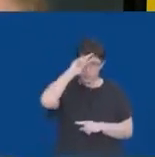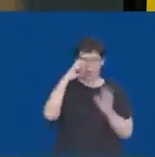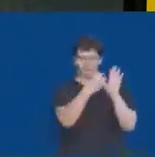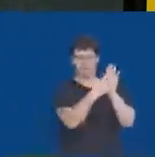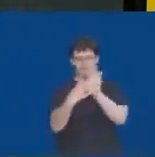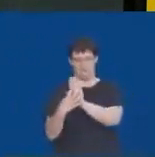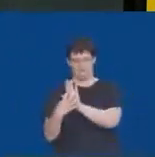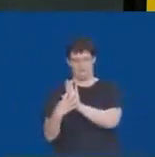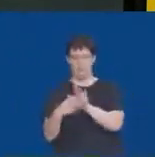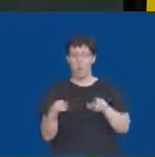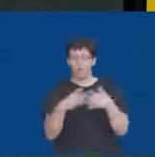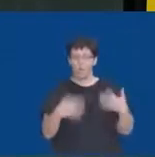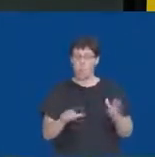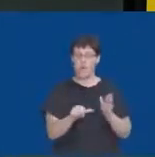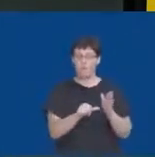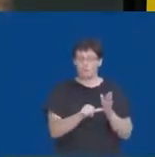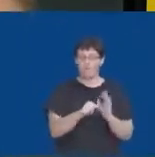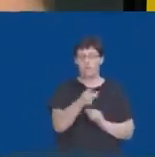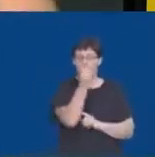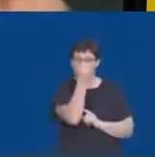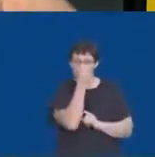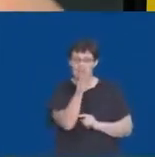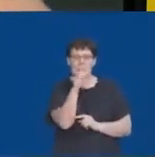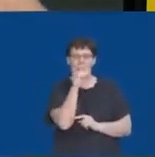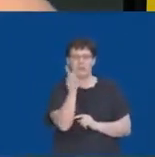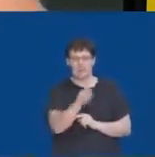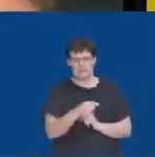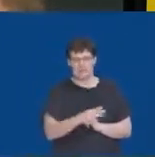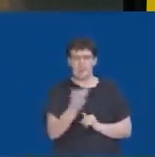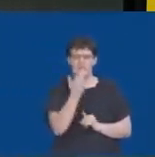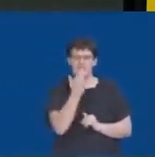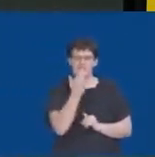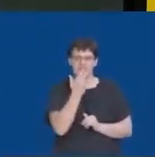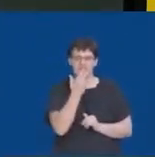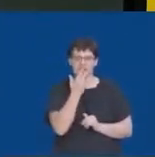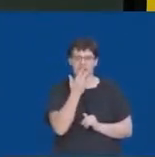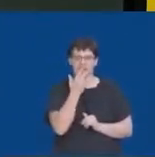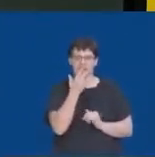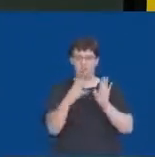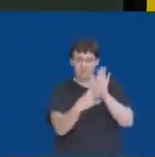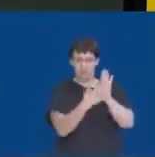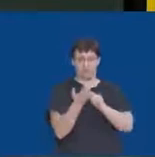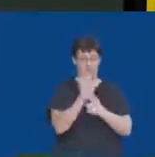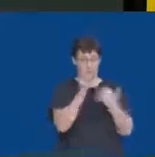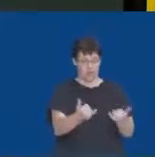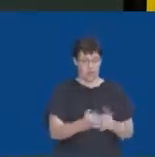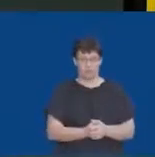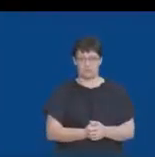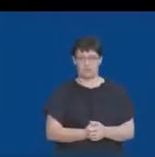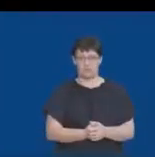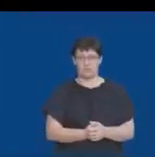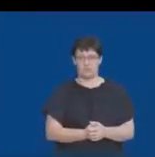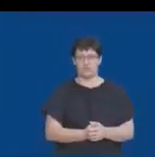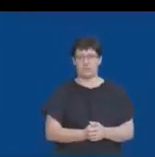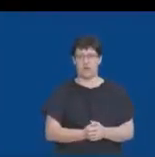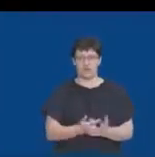graphs. It's really important that you understand what they mean. One of my favorite graphs, I'm going to quickly show you this now. One of my favorite